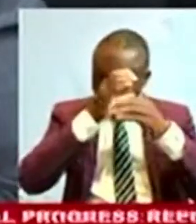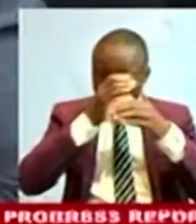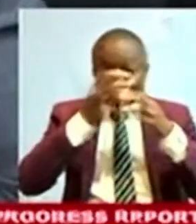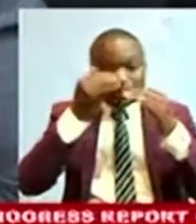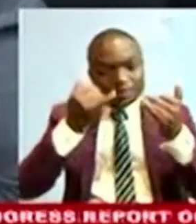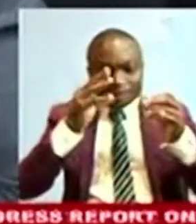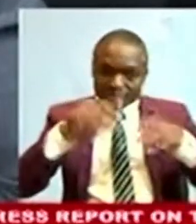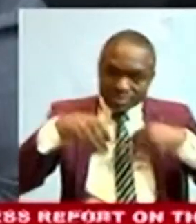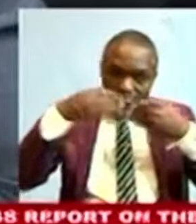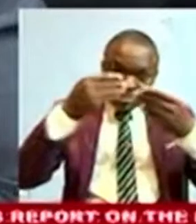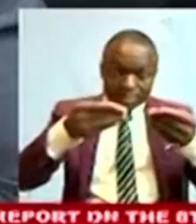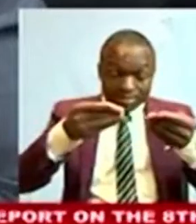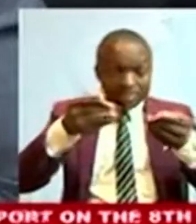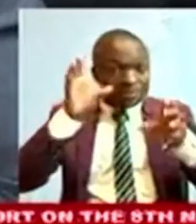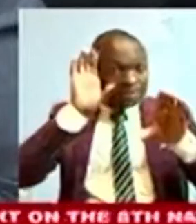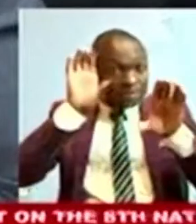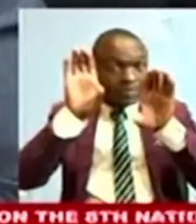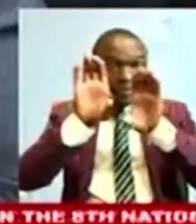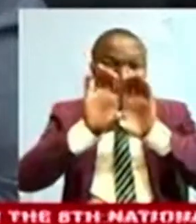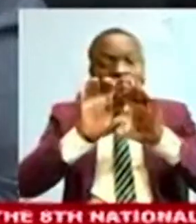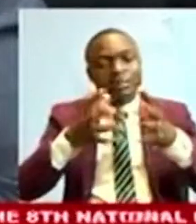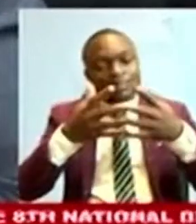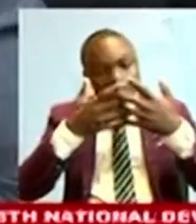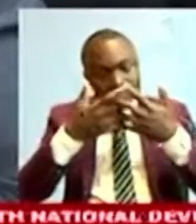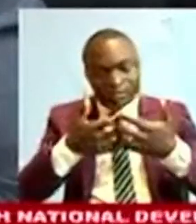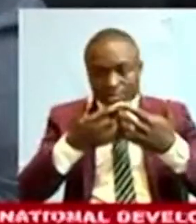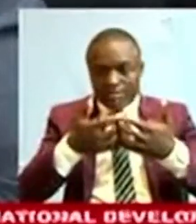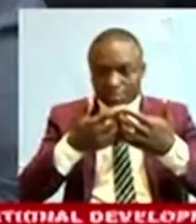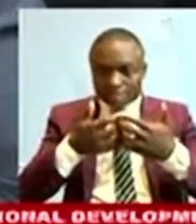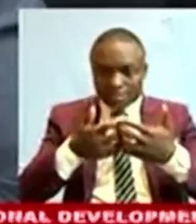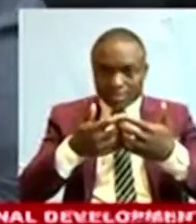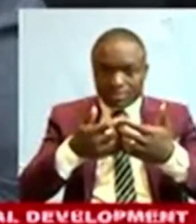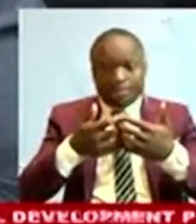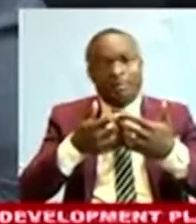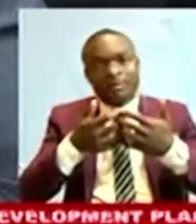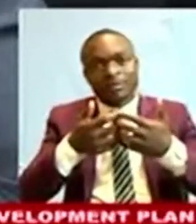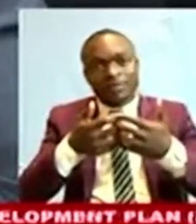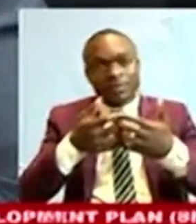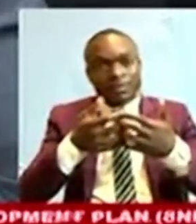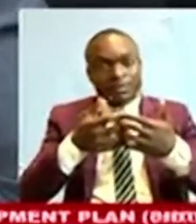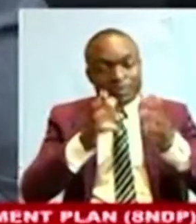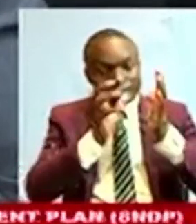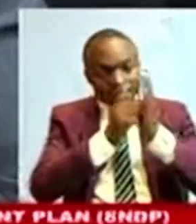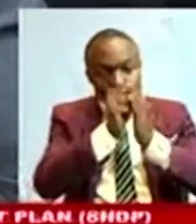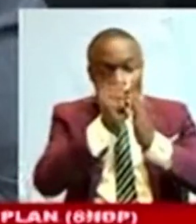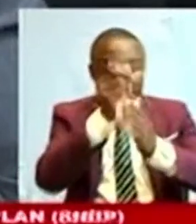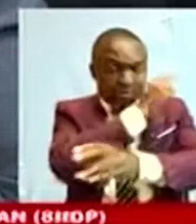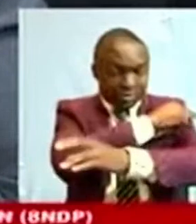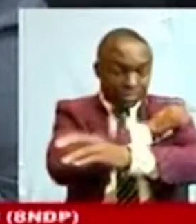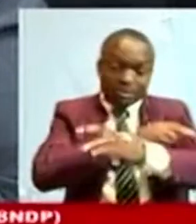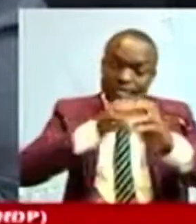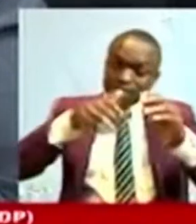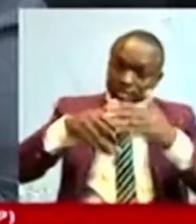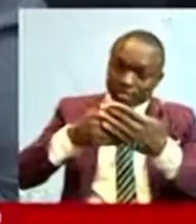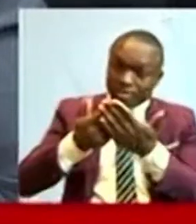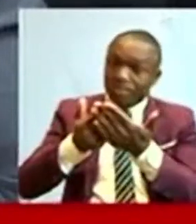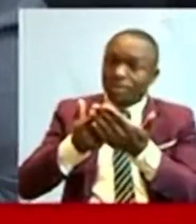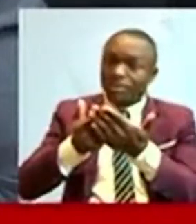condition of your radiotherapy units at Cancer Diseases Hospital, how do you hope to